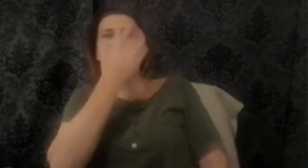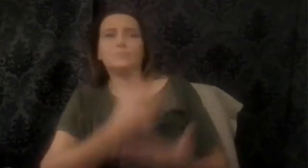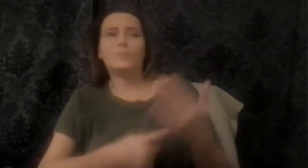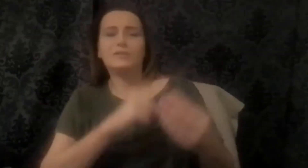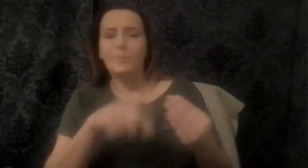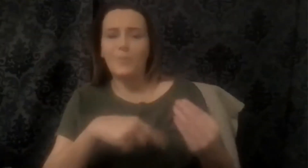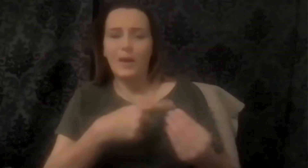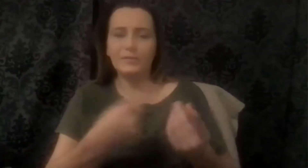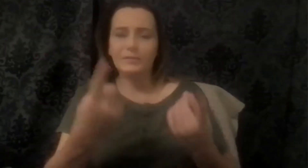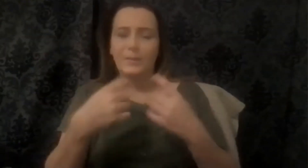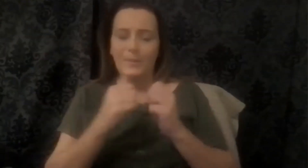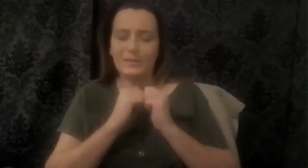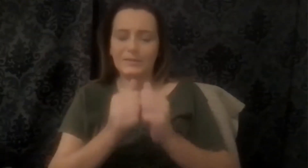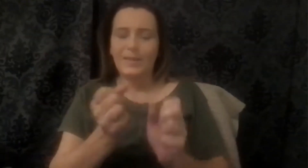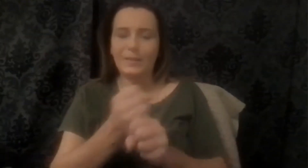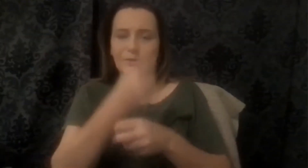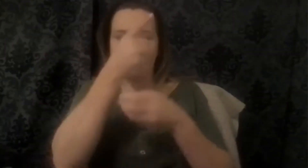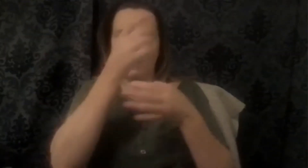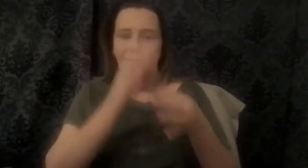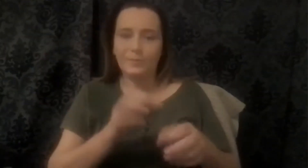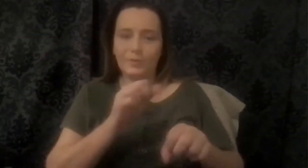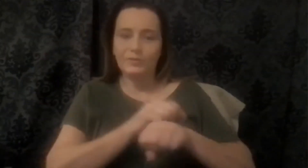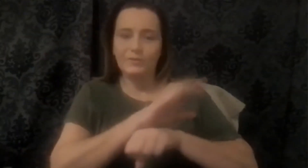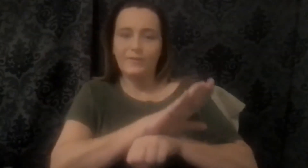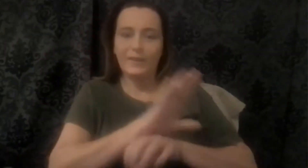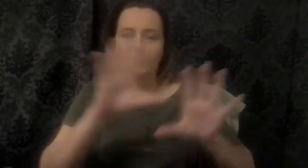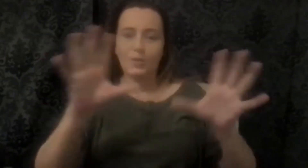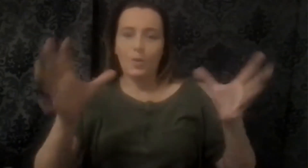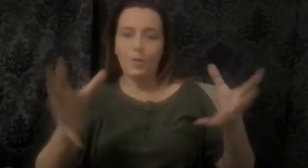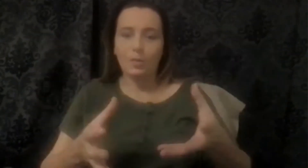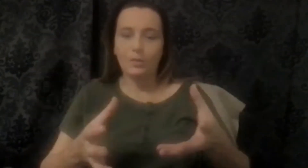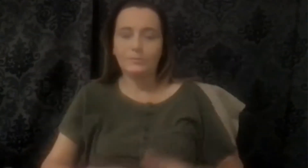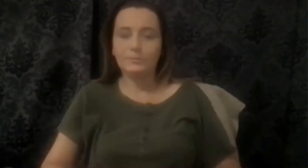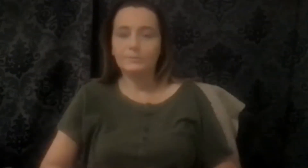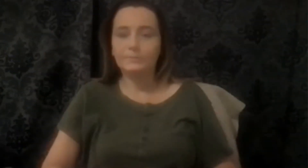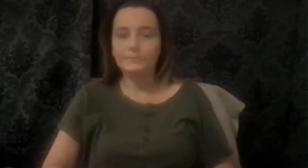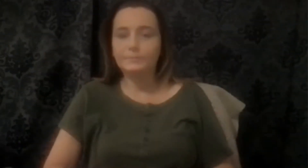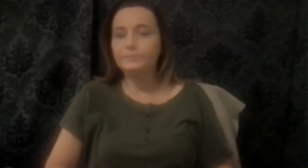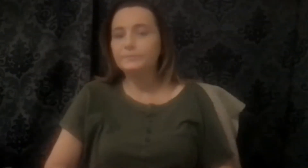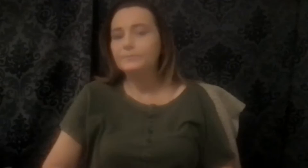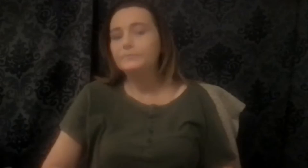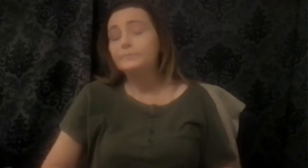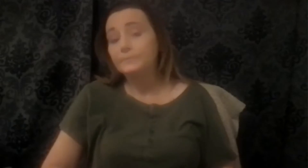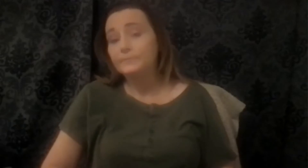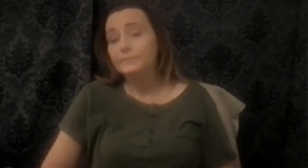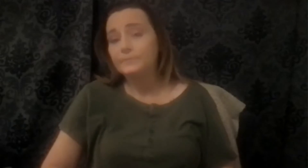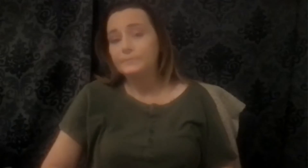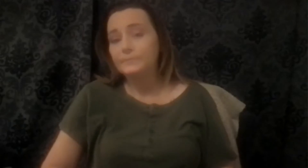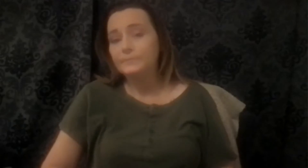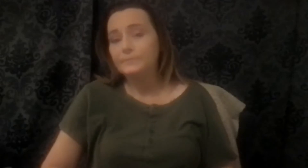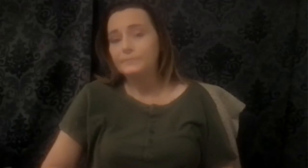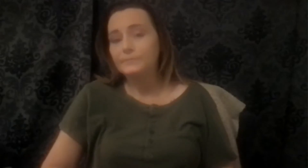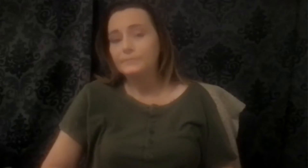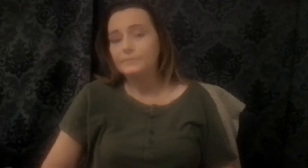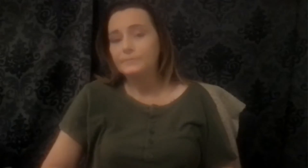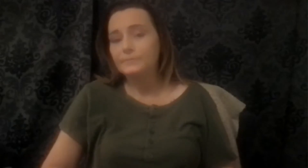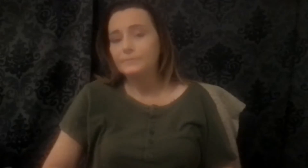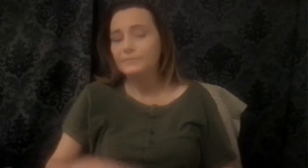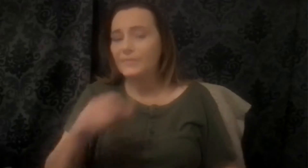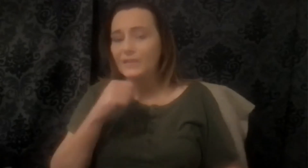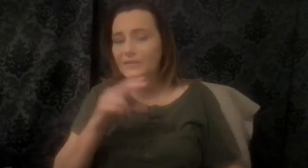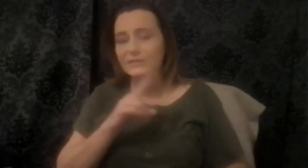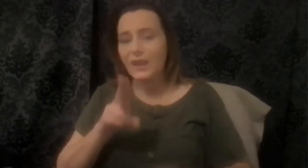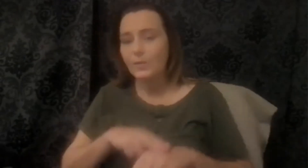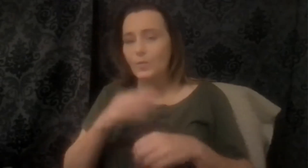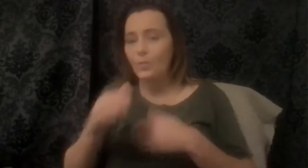us coming together to make decisions that affect us as a whole. I mean, that's all I can tell you, Jorge. This is not a normal